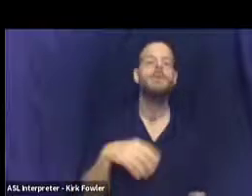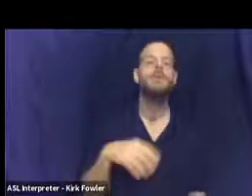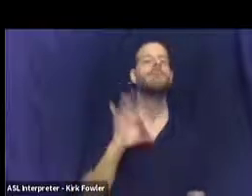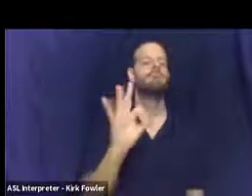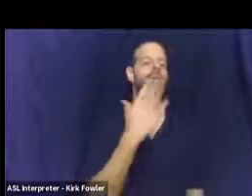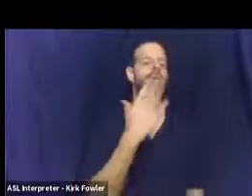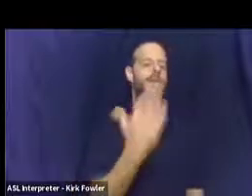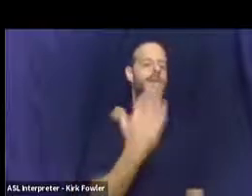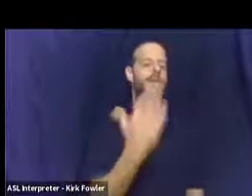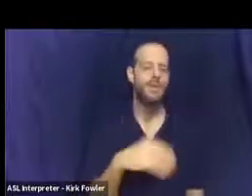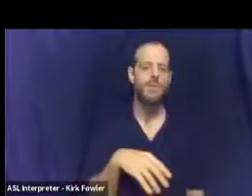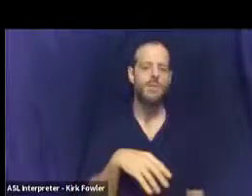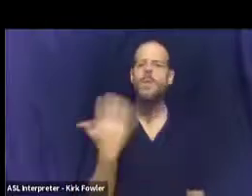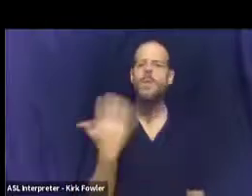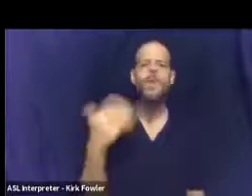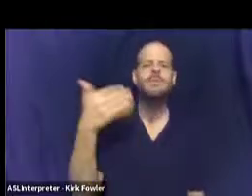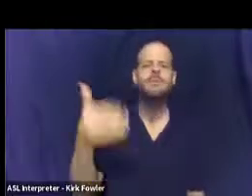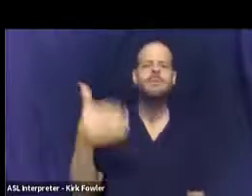What's next?